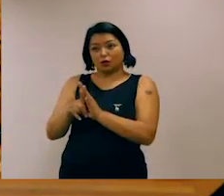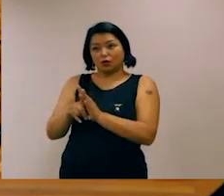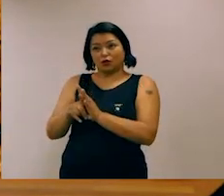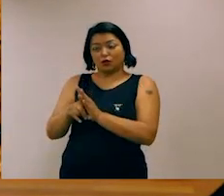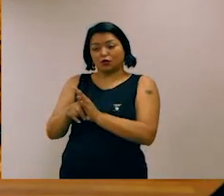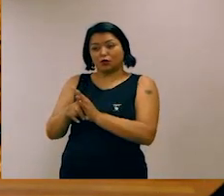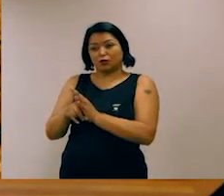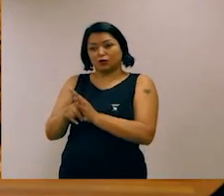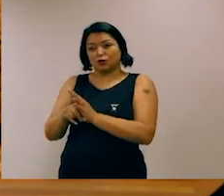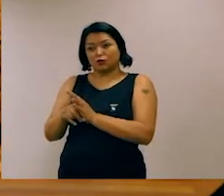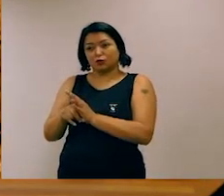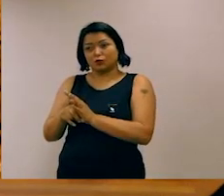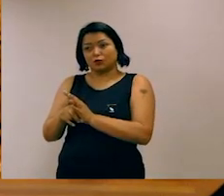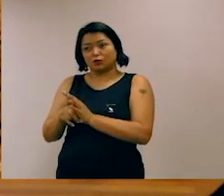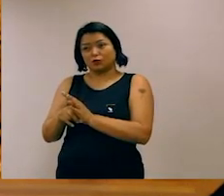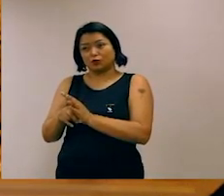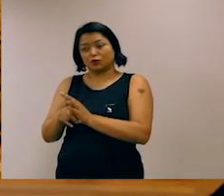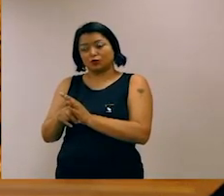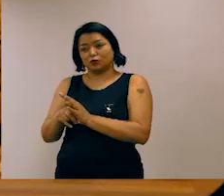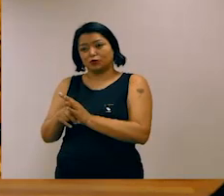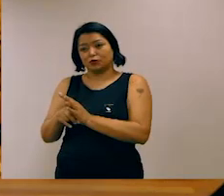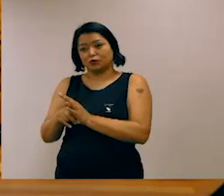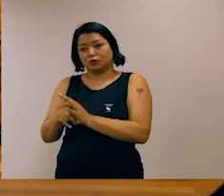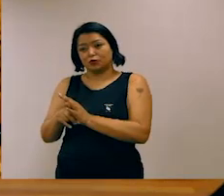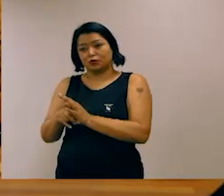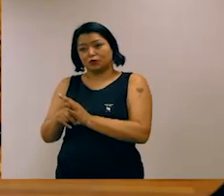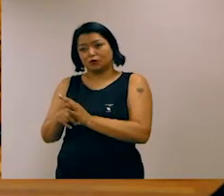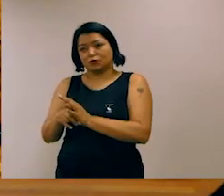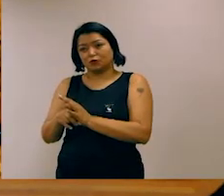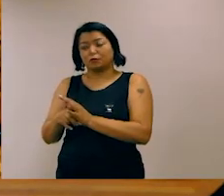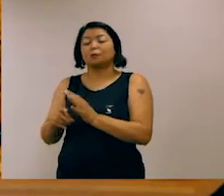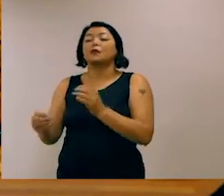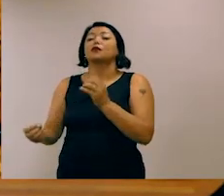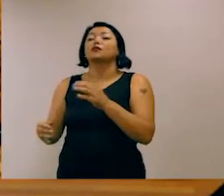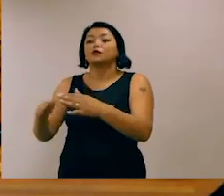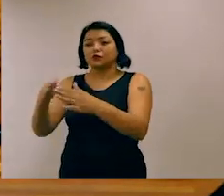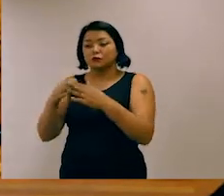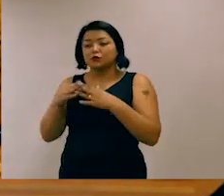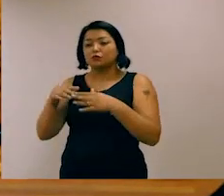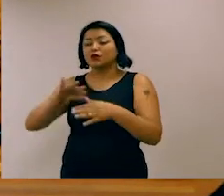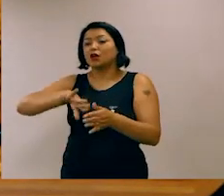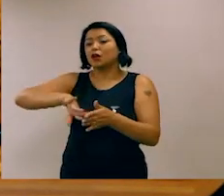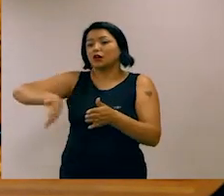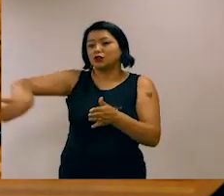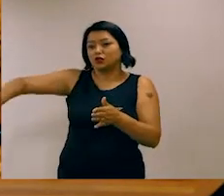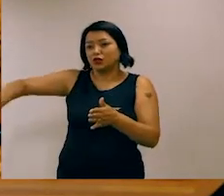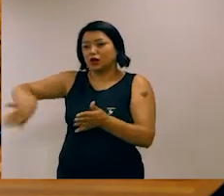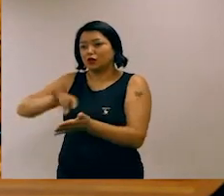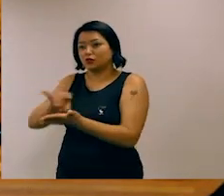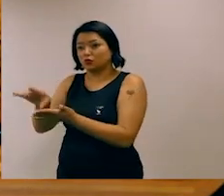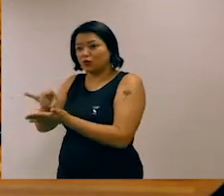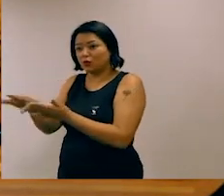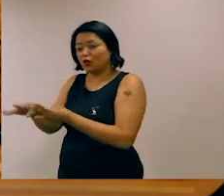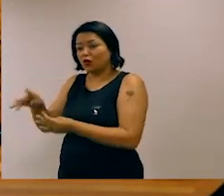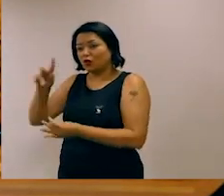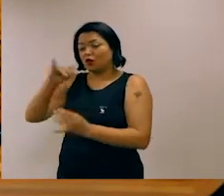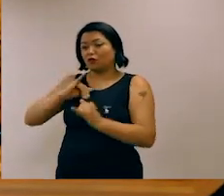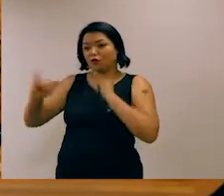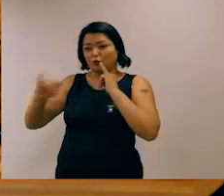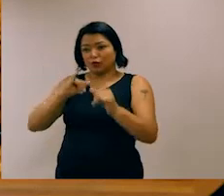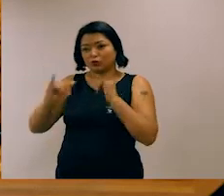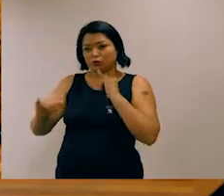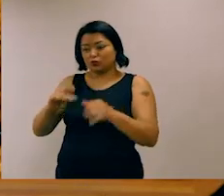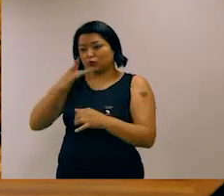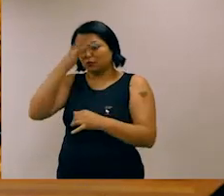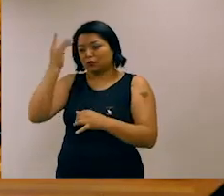data points. And the data points we even can work with, you know, up to 250 meters that nobody can tell